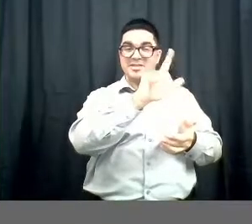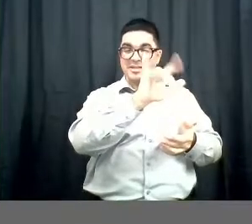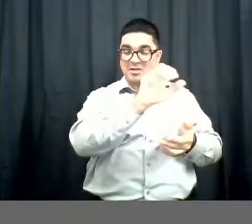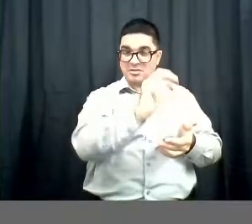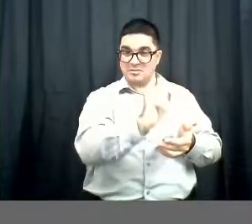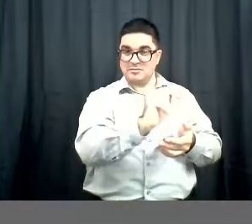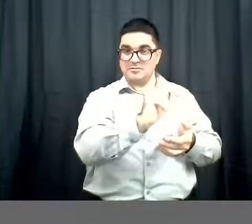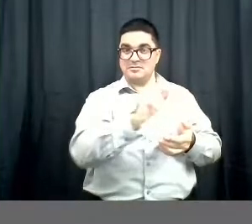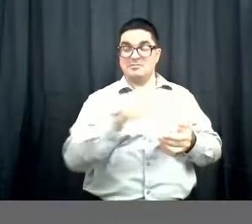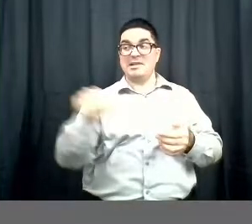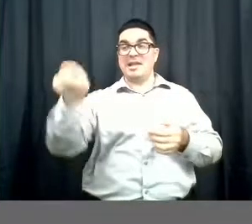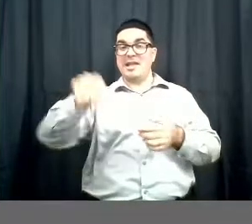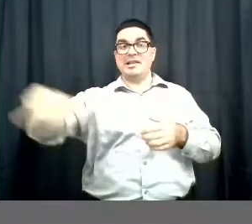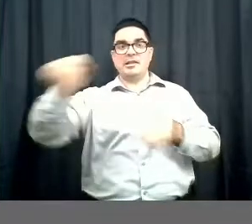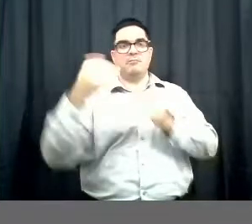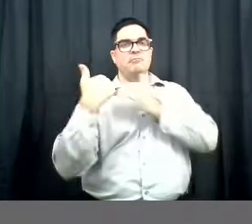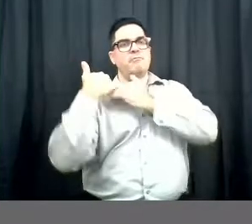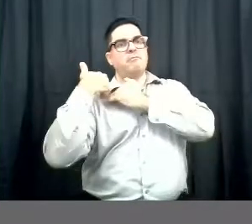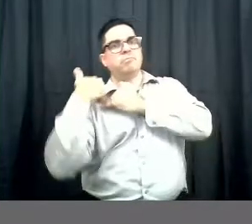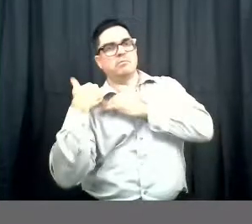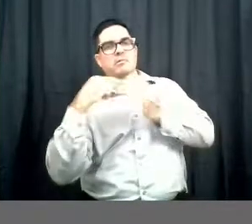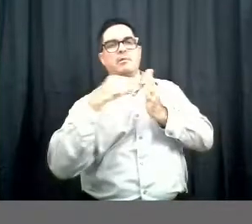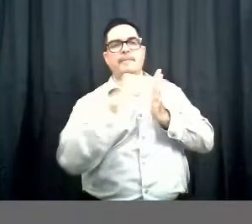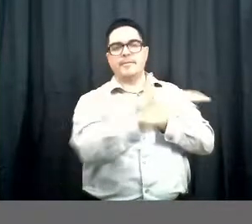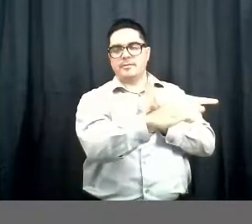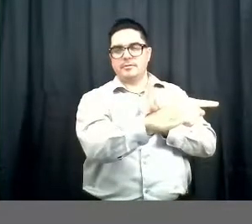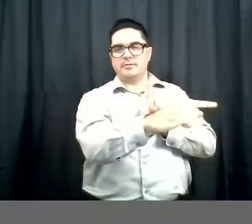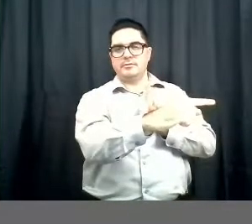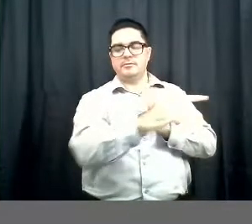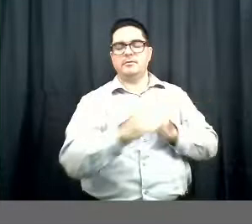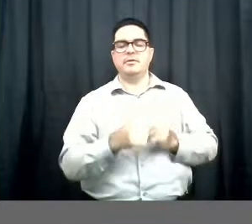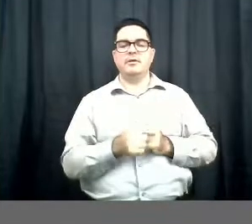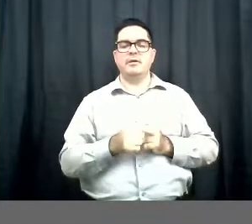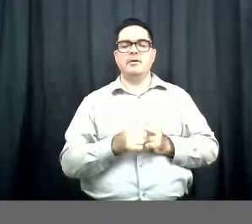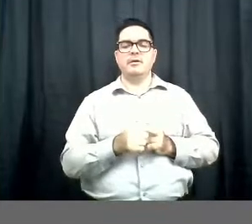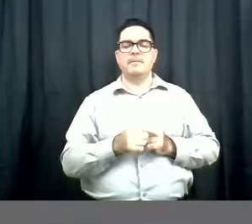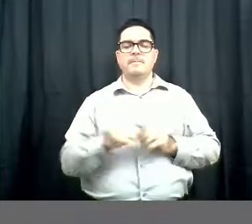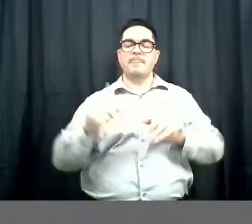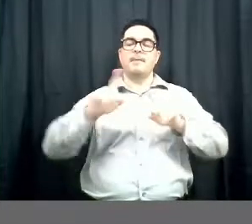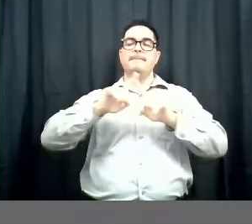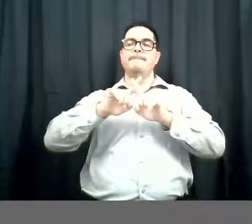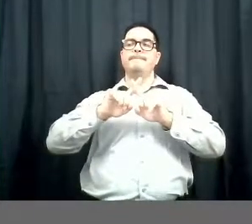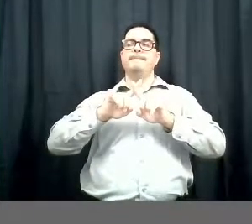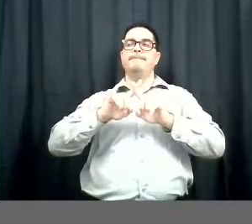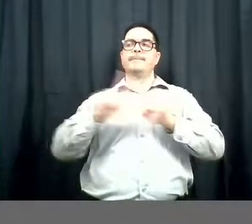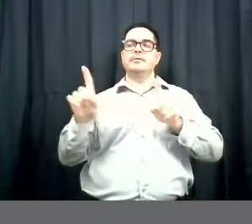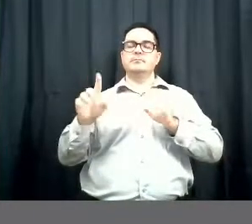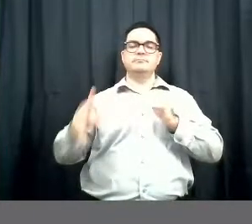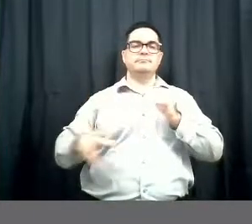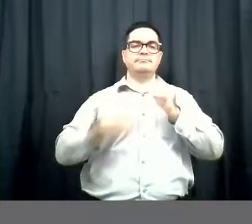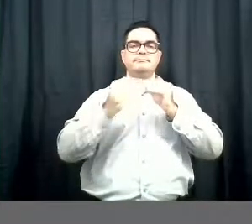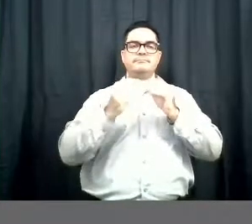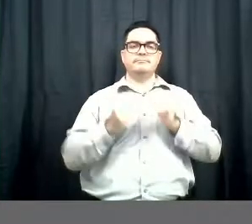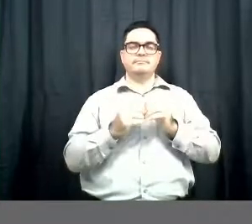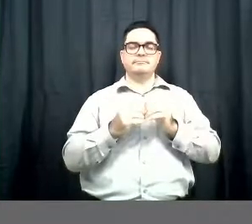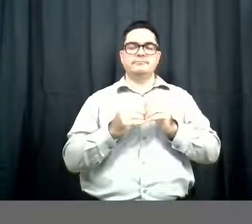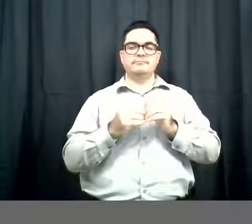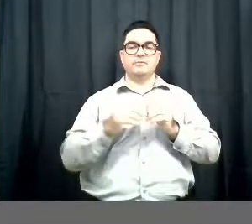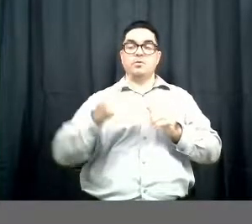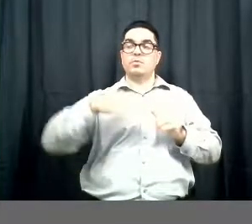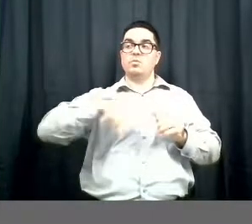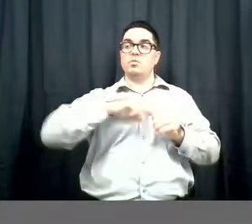by the people of Puerto Rico. But it's not only that. In the sense we've saved money, billions of dollars,